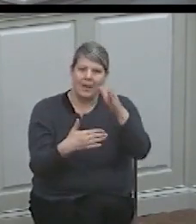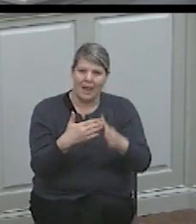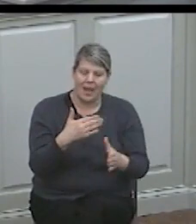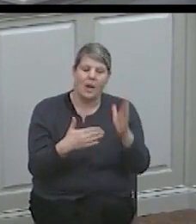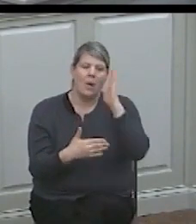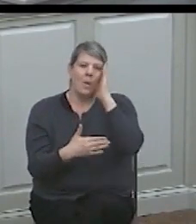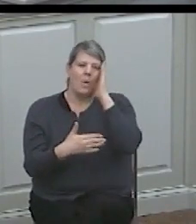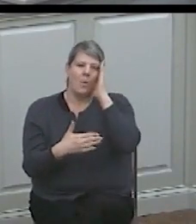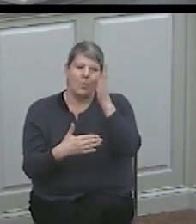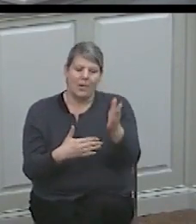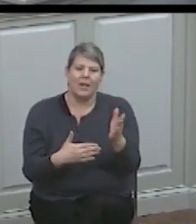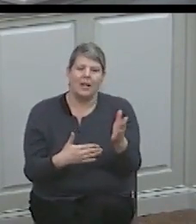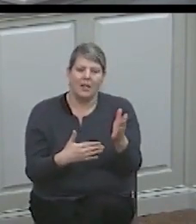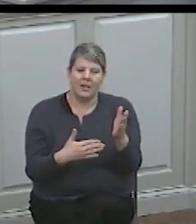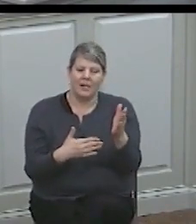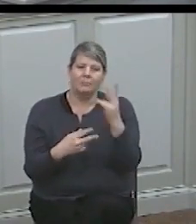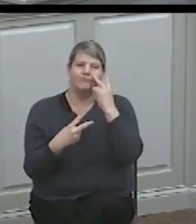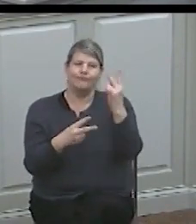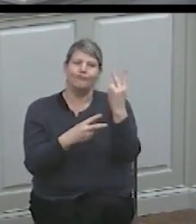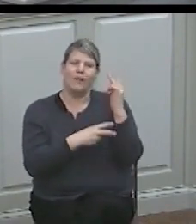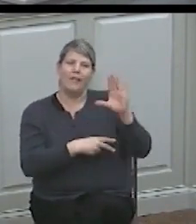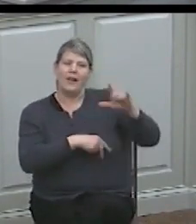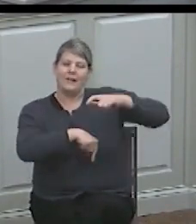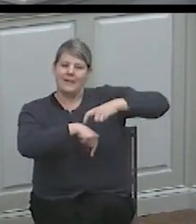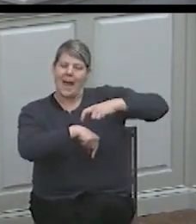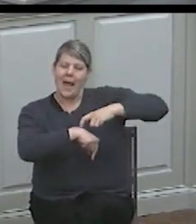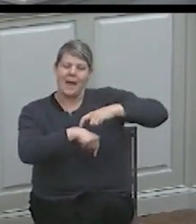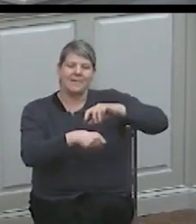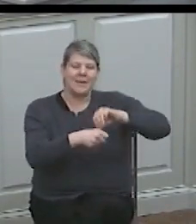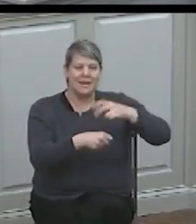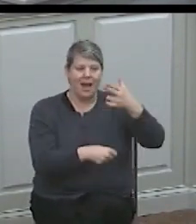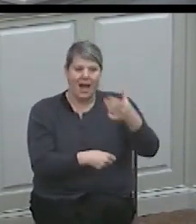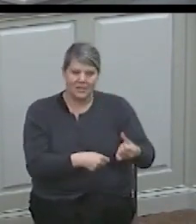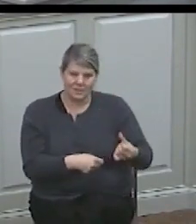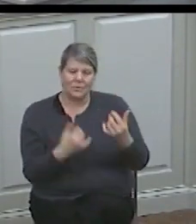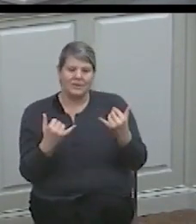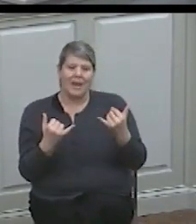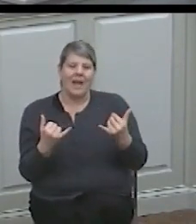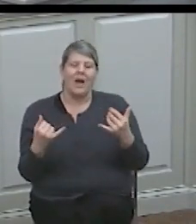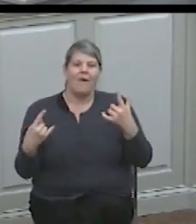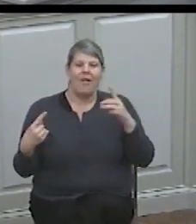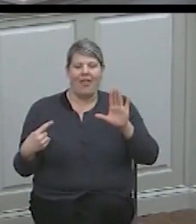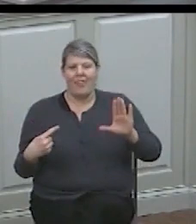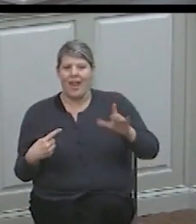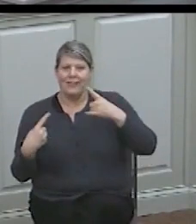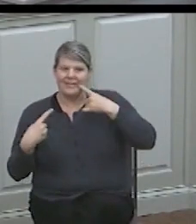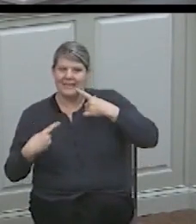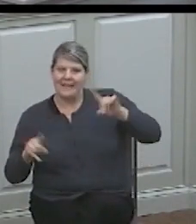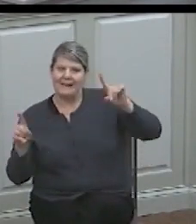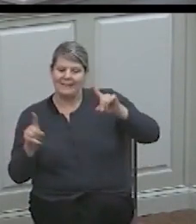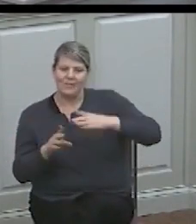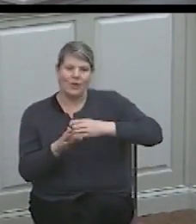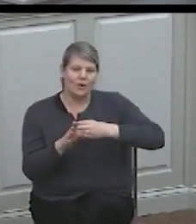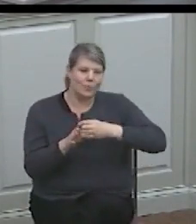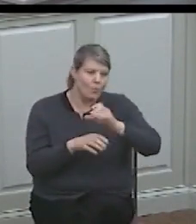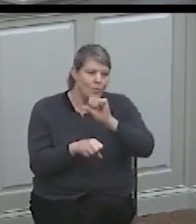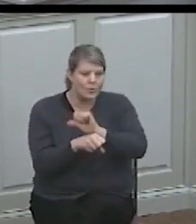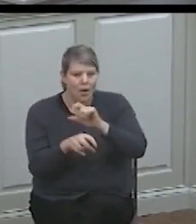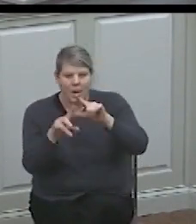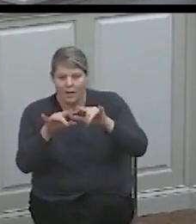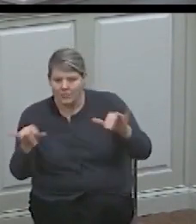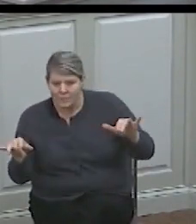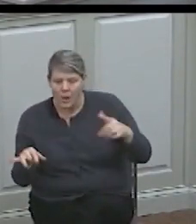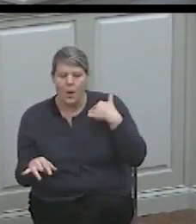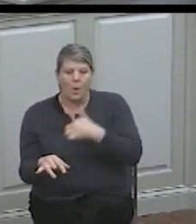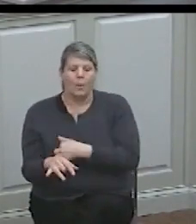talk about their high school days, their college days, and their successful careers, and also allow our students and young adults and